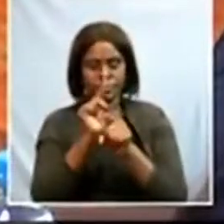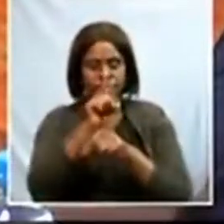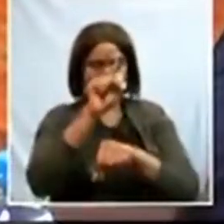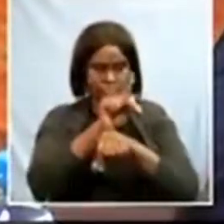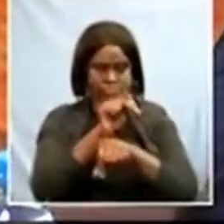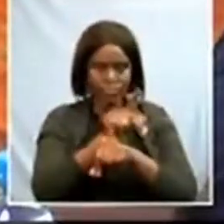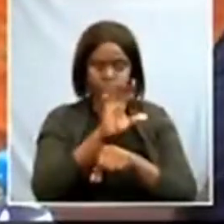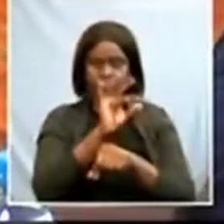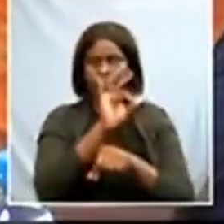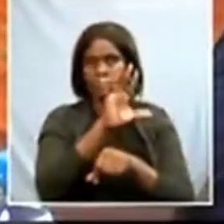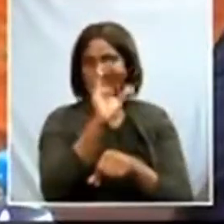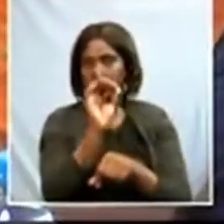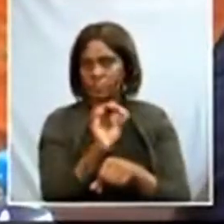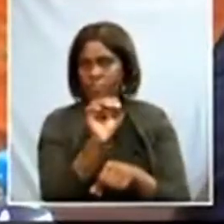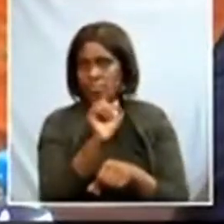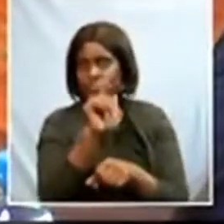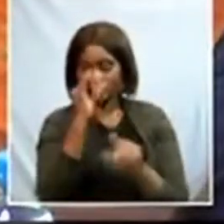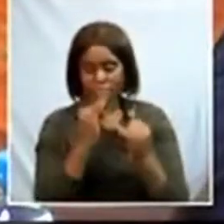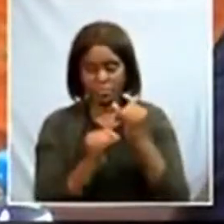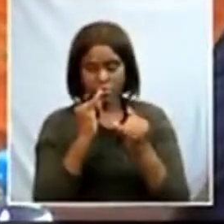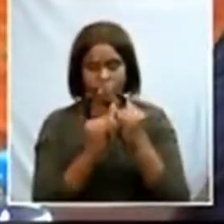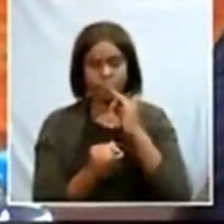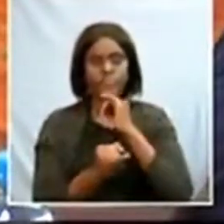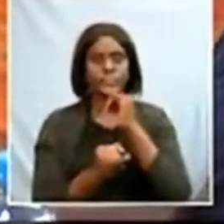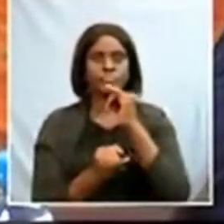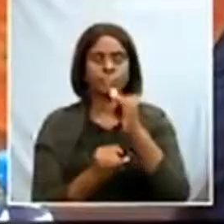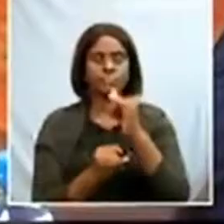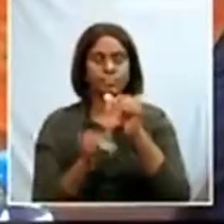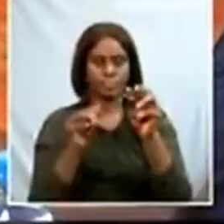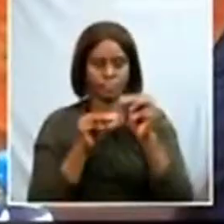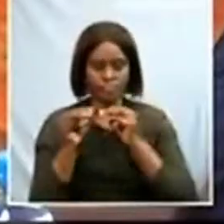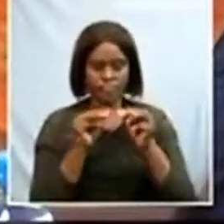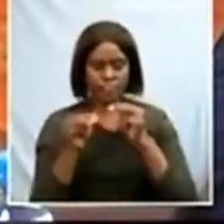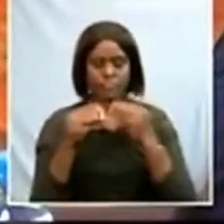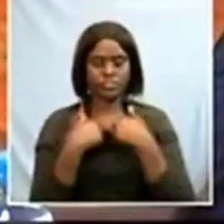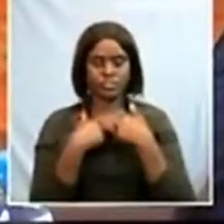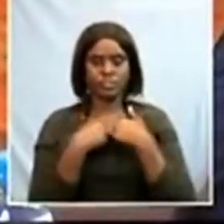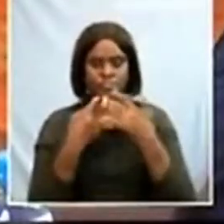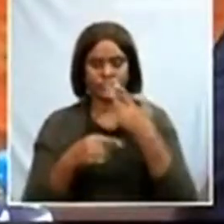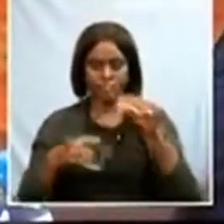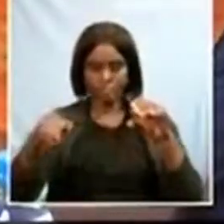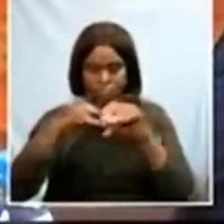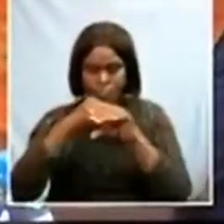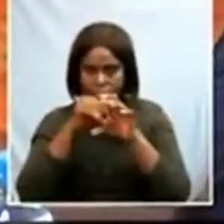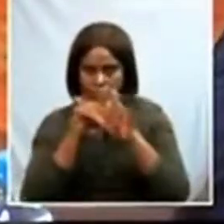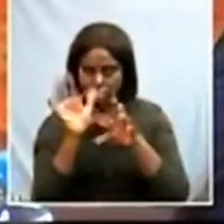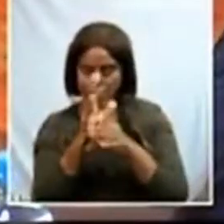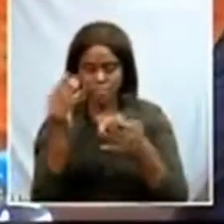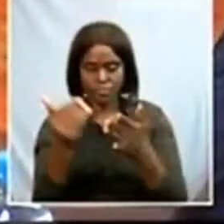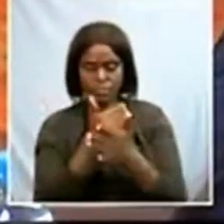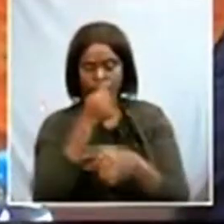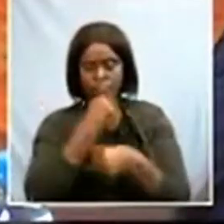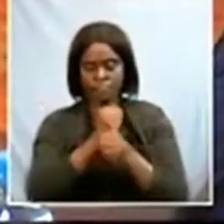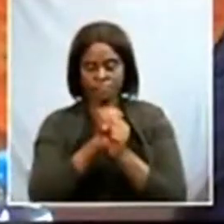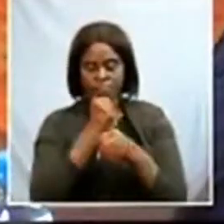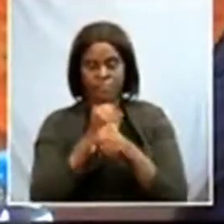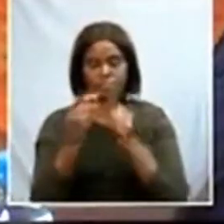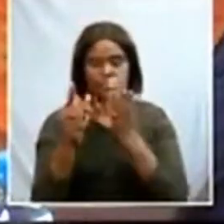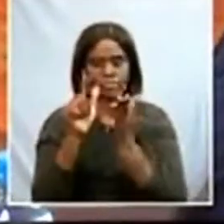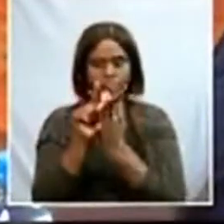at 95% completion. Management has since engaged the newly created legal